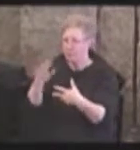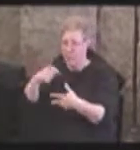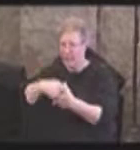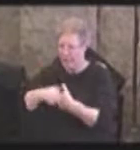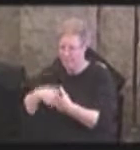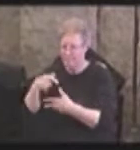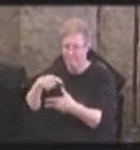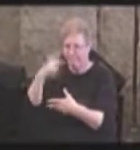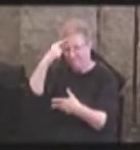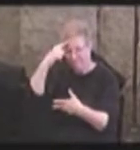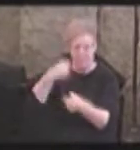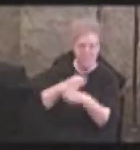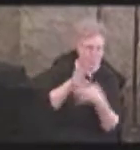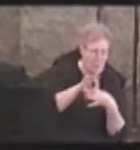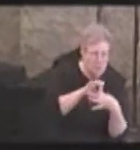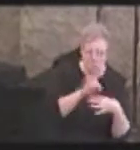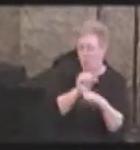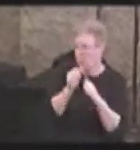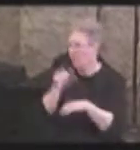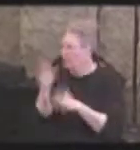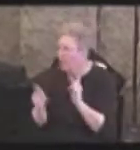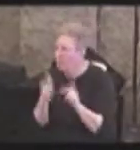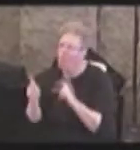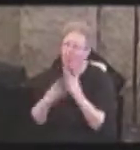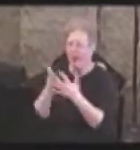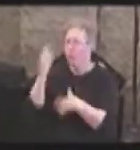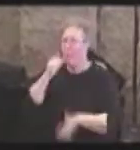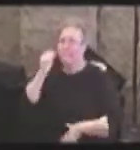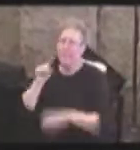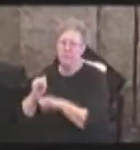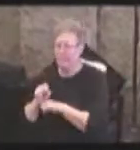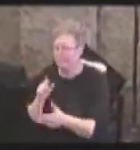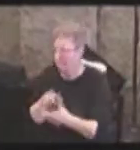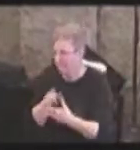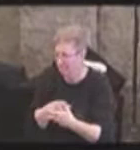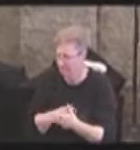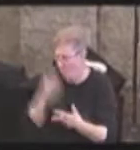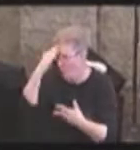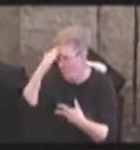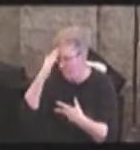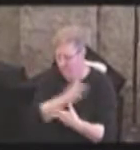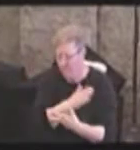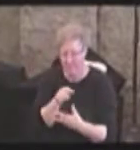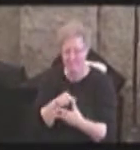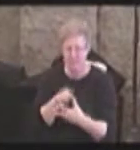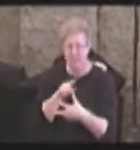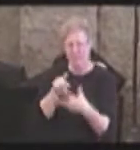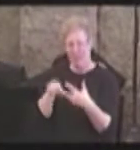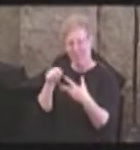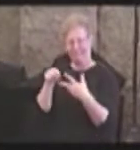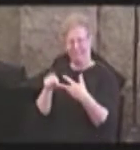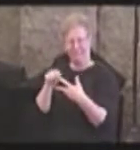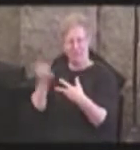to make relationships, to work with other people, to get through our day-to-day job. But that conscious mind is fed from two